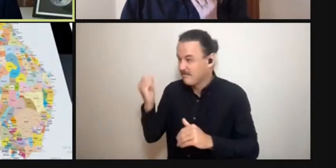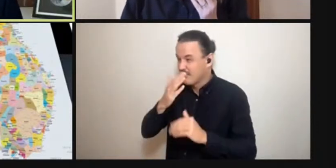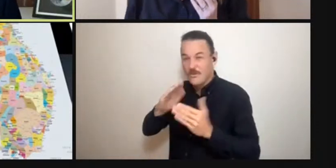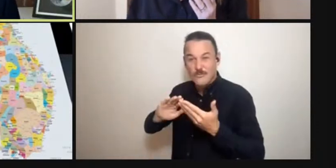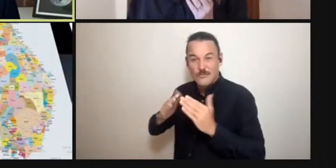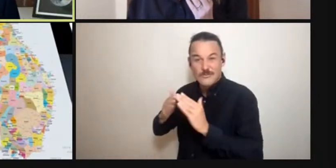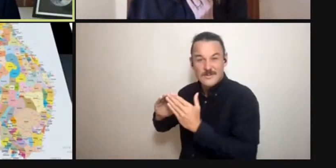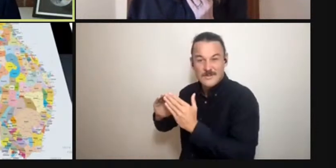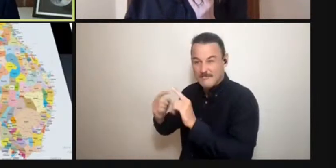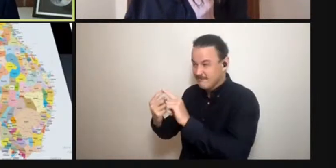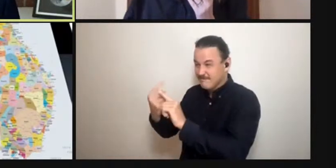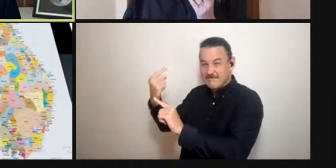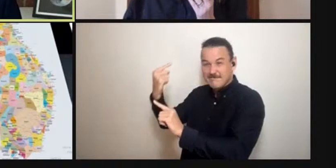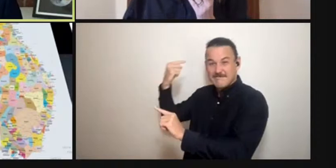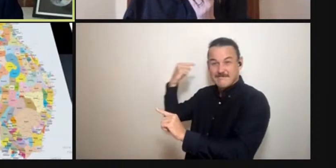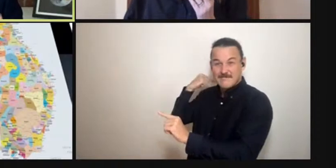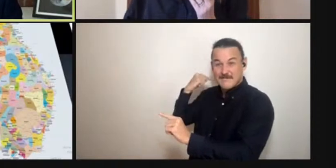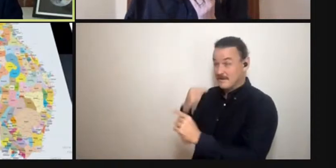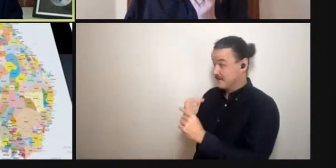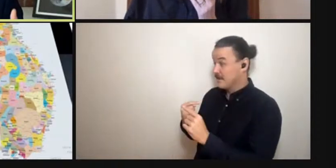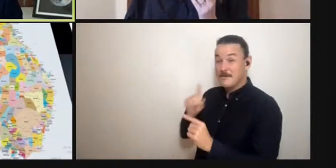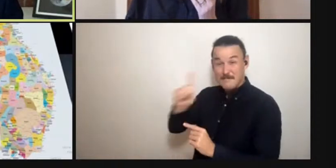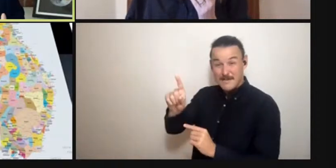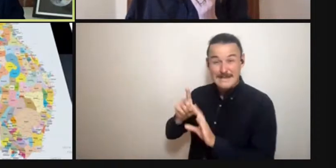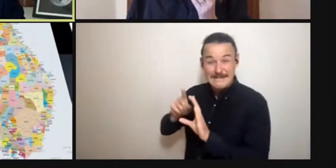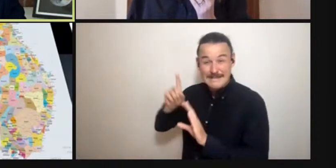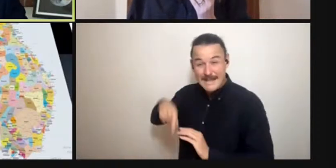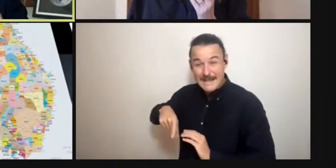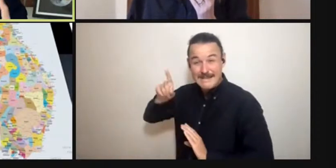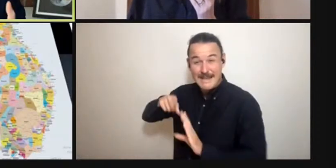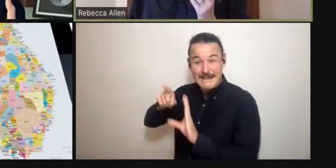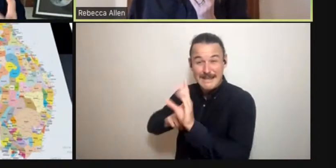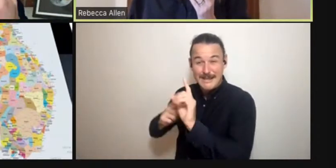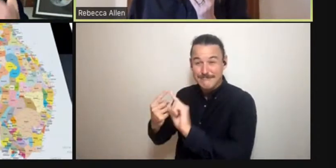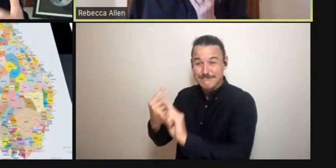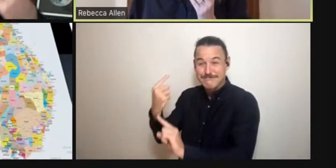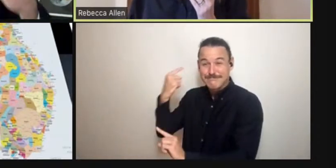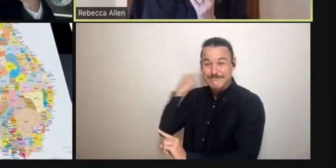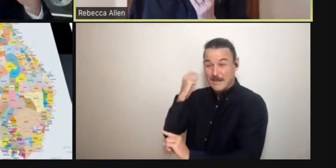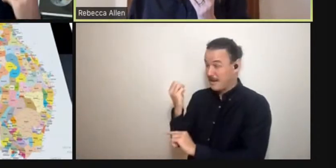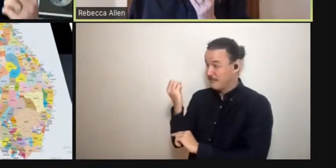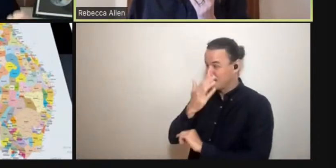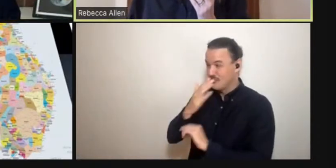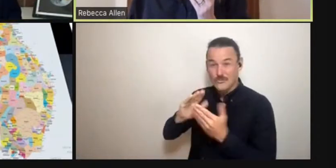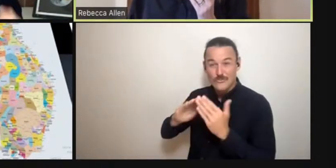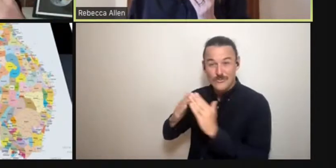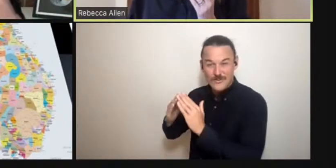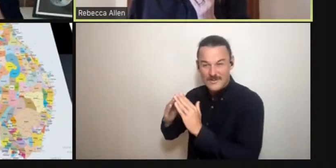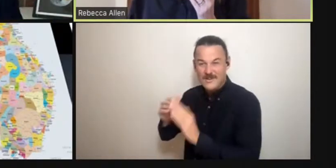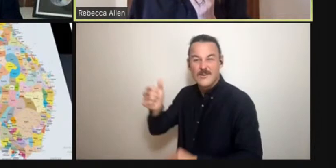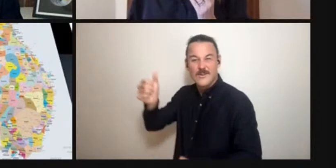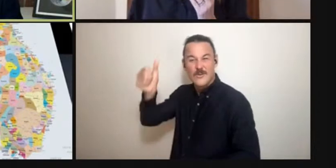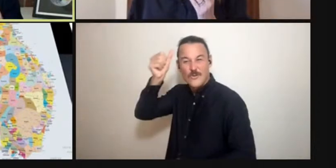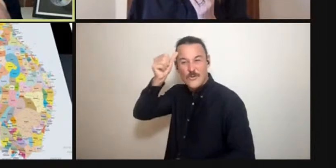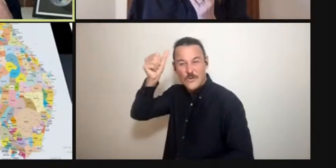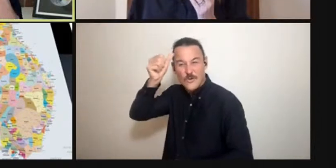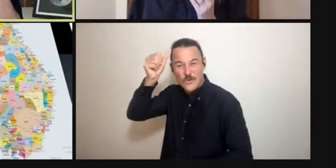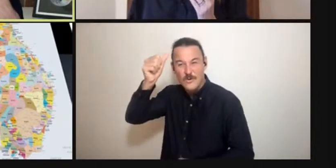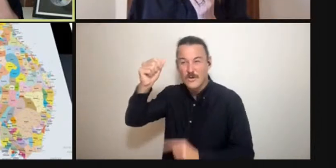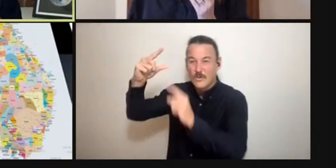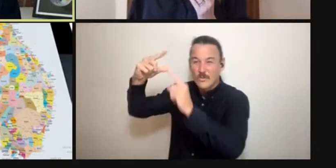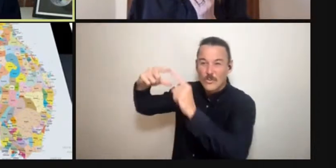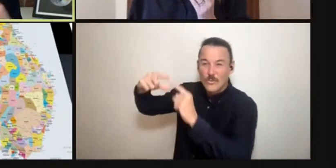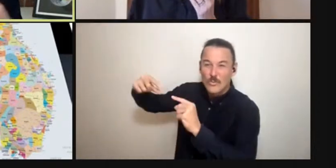about space, the connections of land and sky, the patterns, the movement of the moon, and connections to tides and seasonal